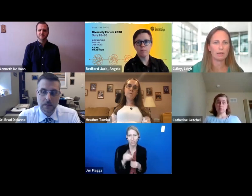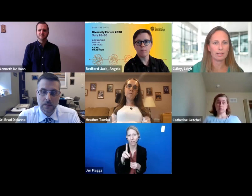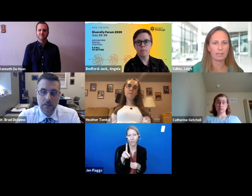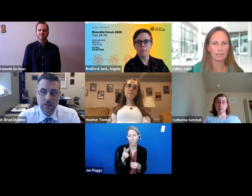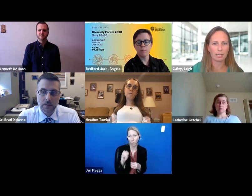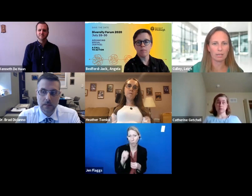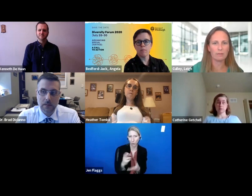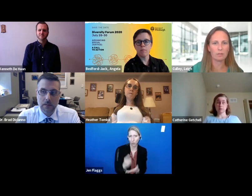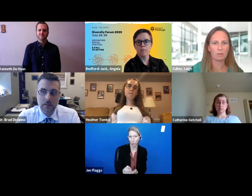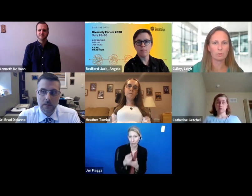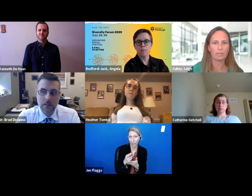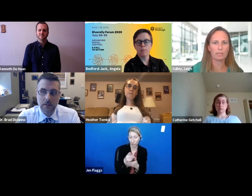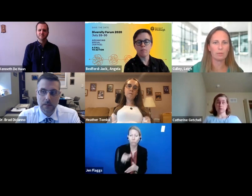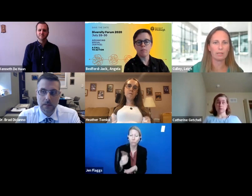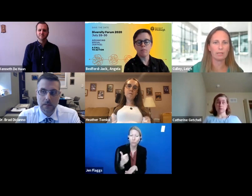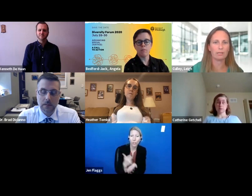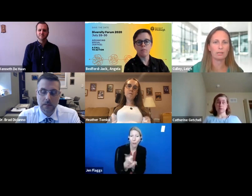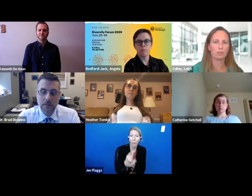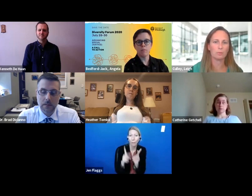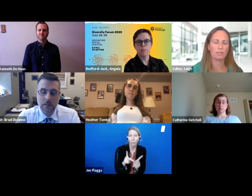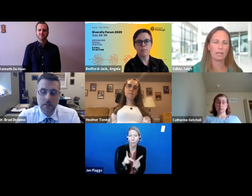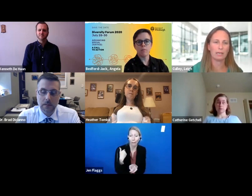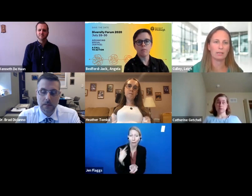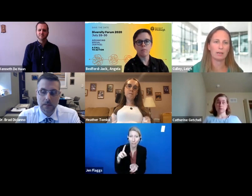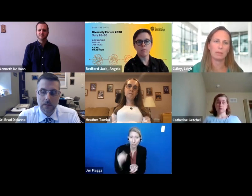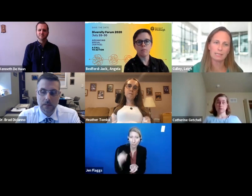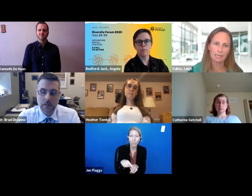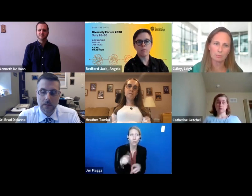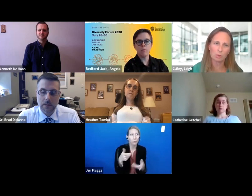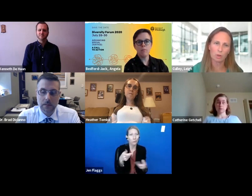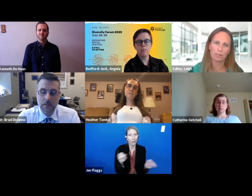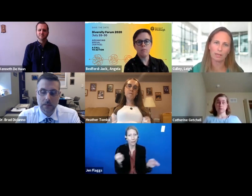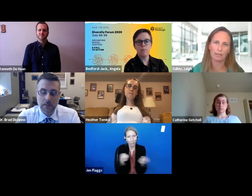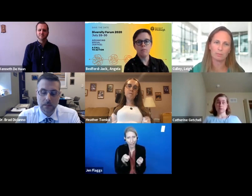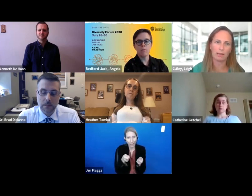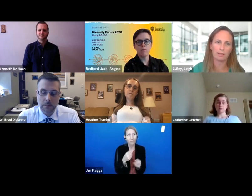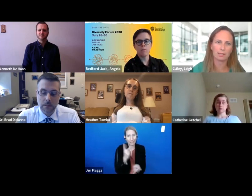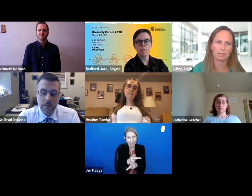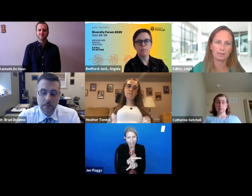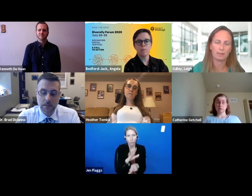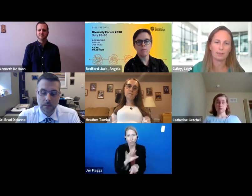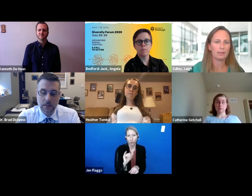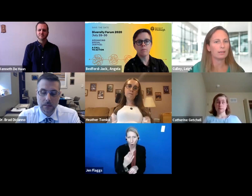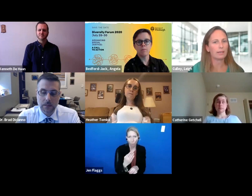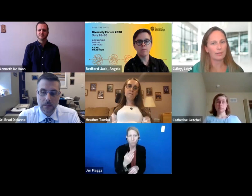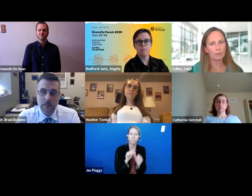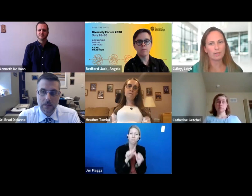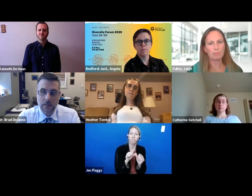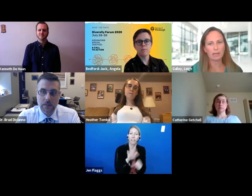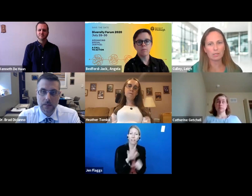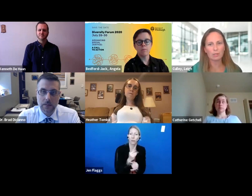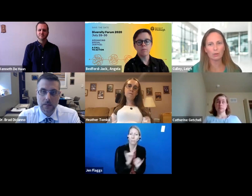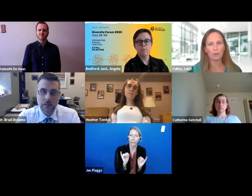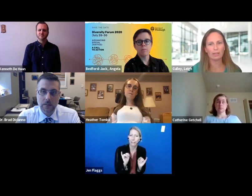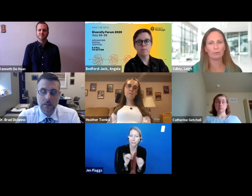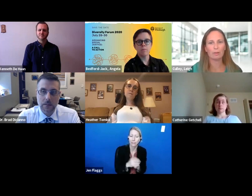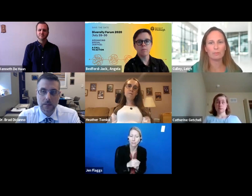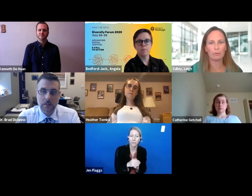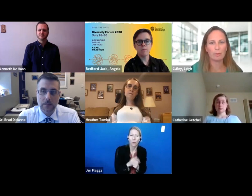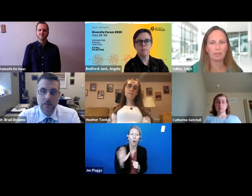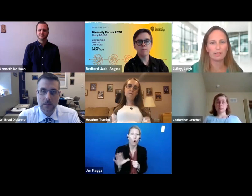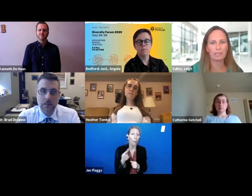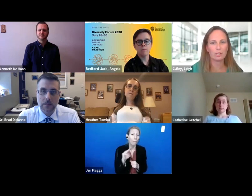Rehabilitation, assisting individuals with disabilities to obtain and maintain employment and independence. Catherine has a master's degree